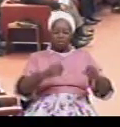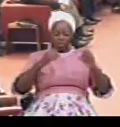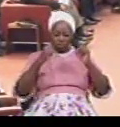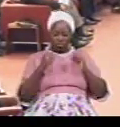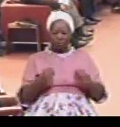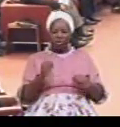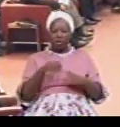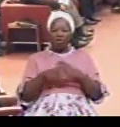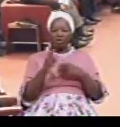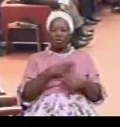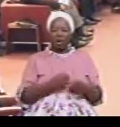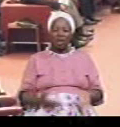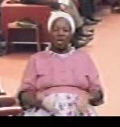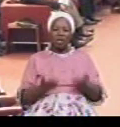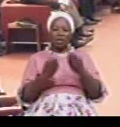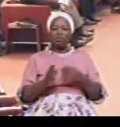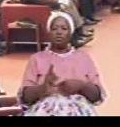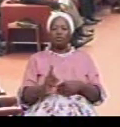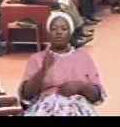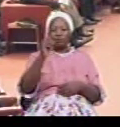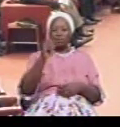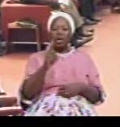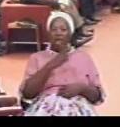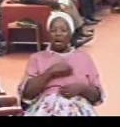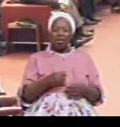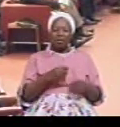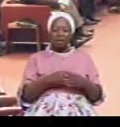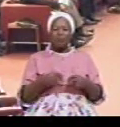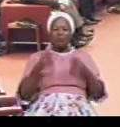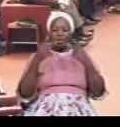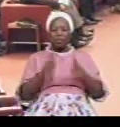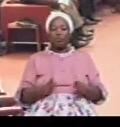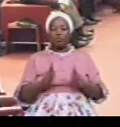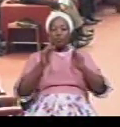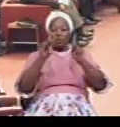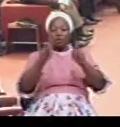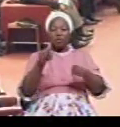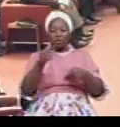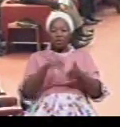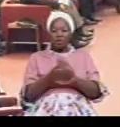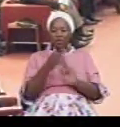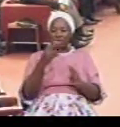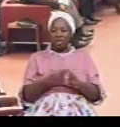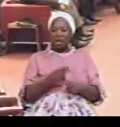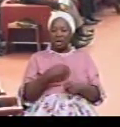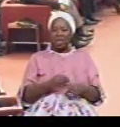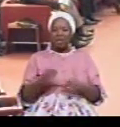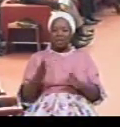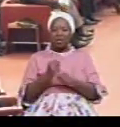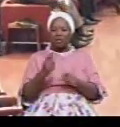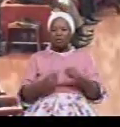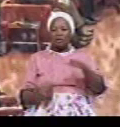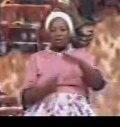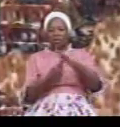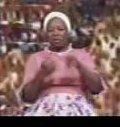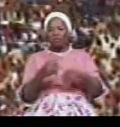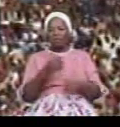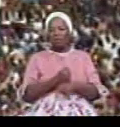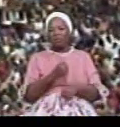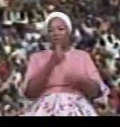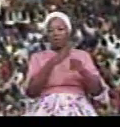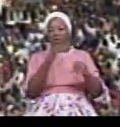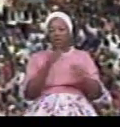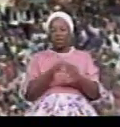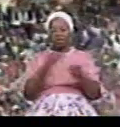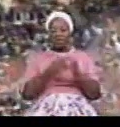up. He will promote you. He will pull you up to the top of the mountain in Jesus'